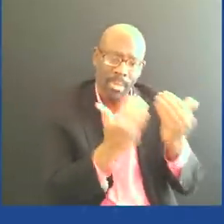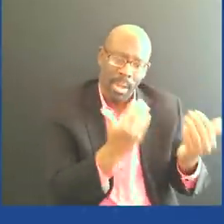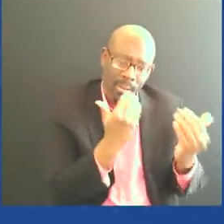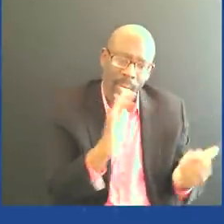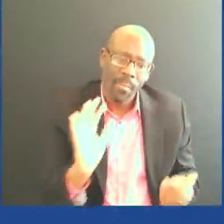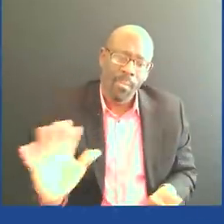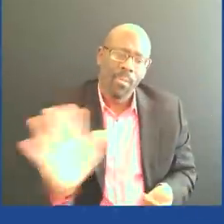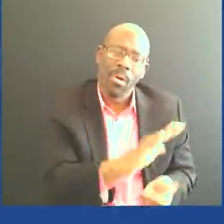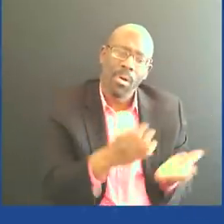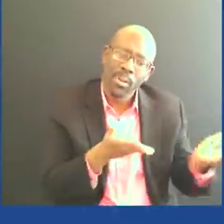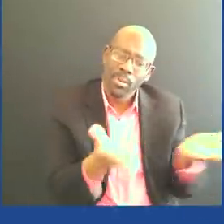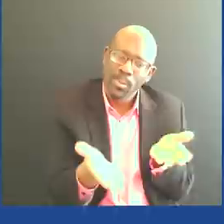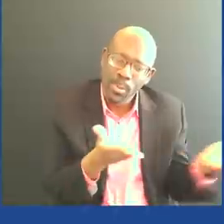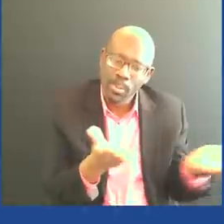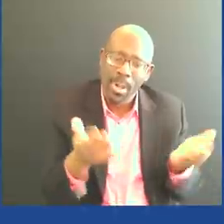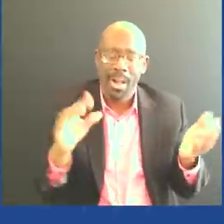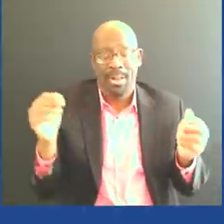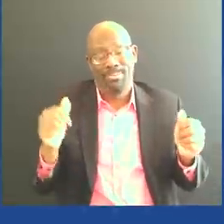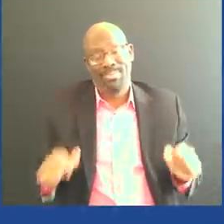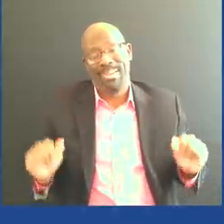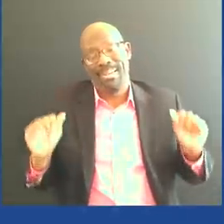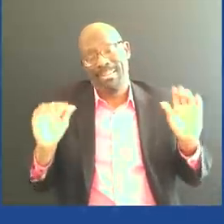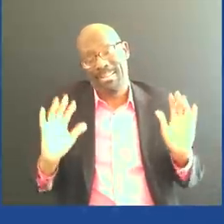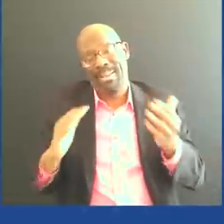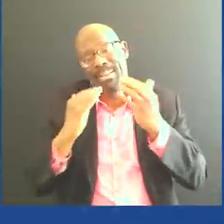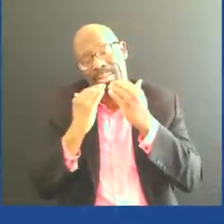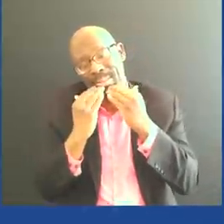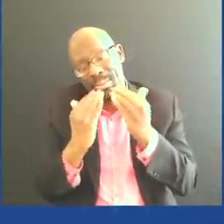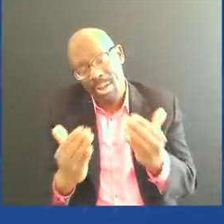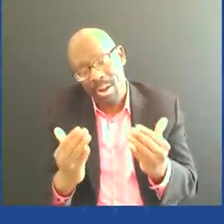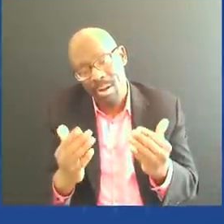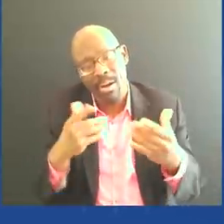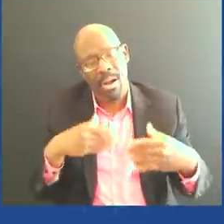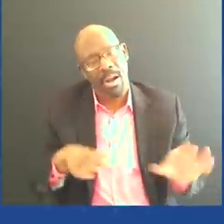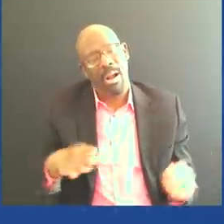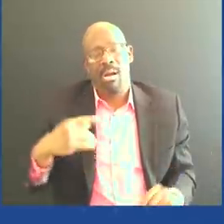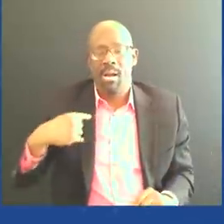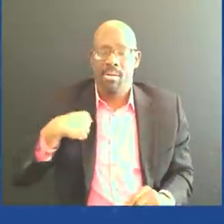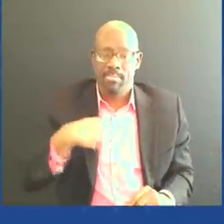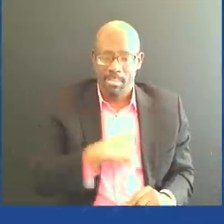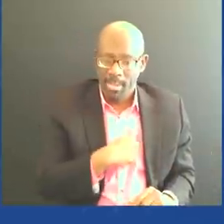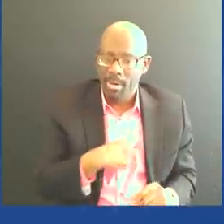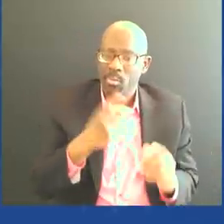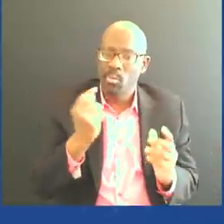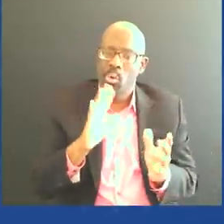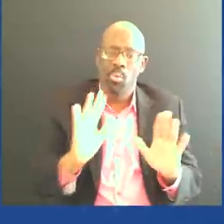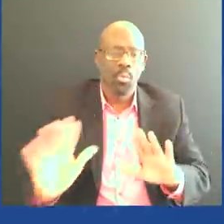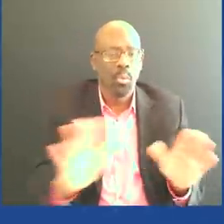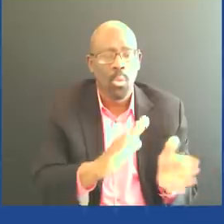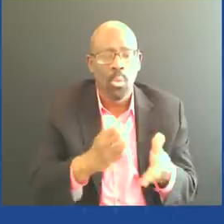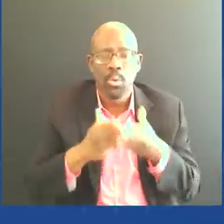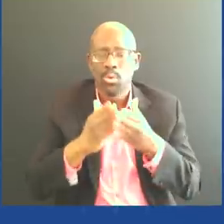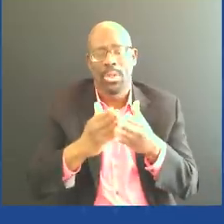sacrifice. Thank you for allowing me to be your shipmate for